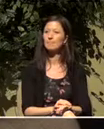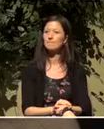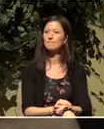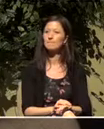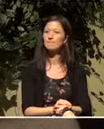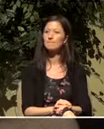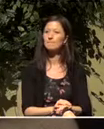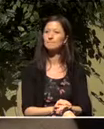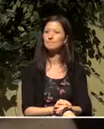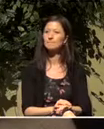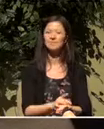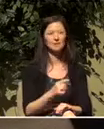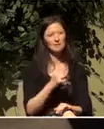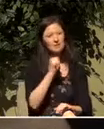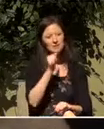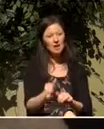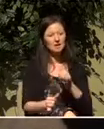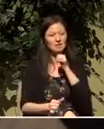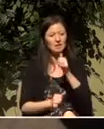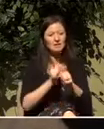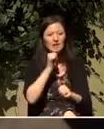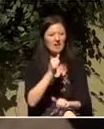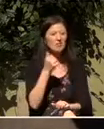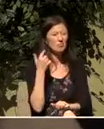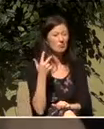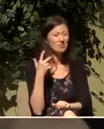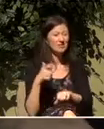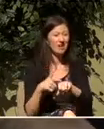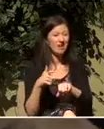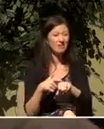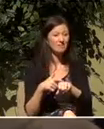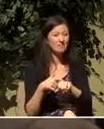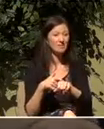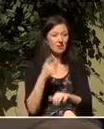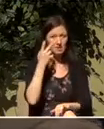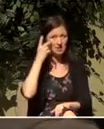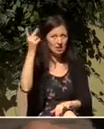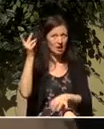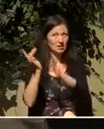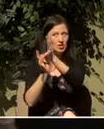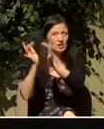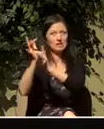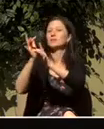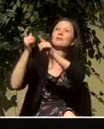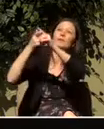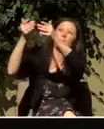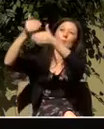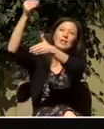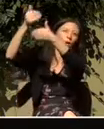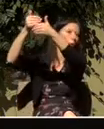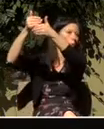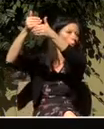I'd no sooner denied him the 3rd time when Jesus looked out through the window at the high priest's home,